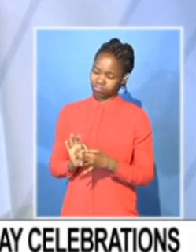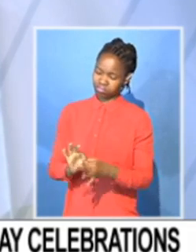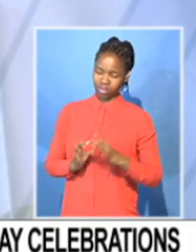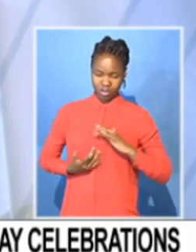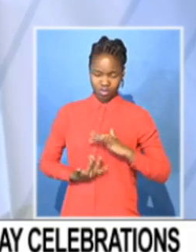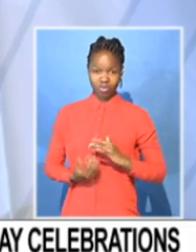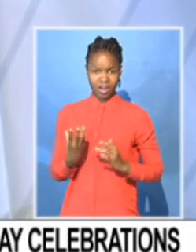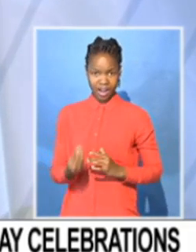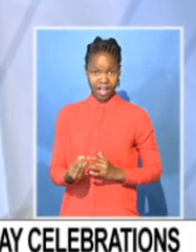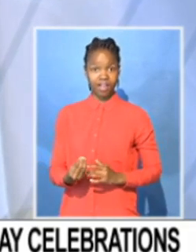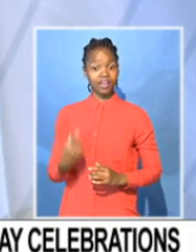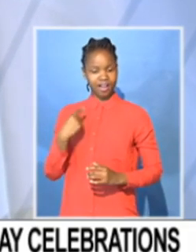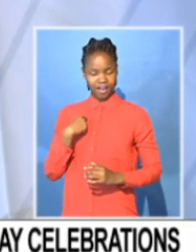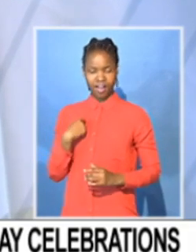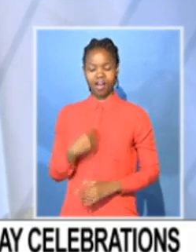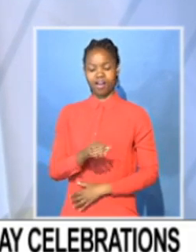of